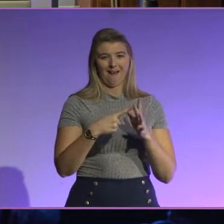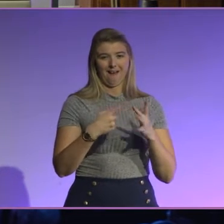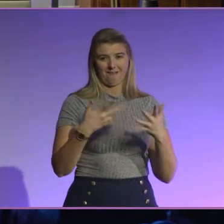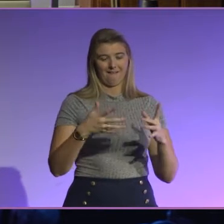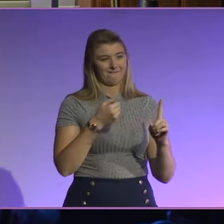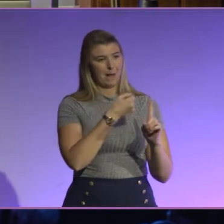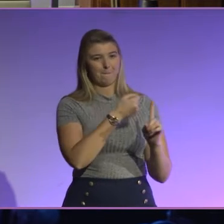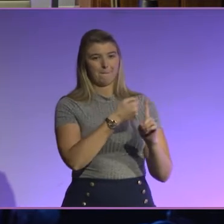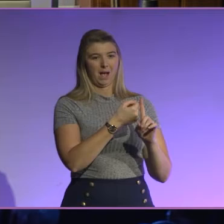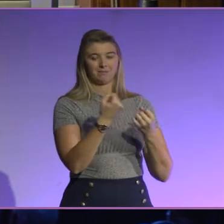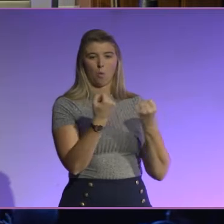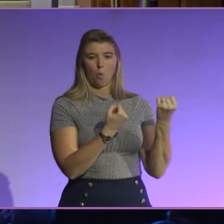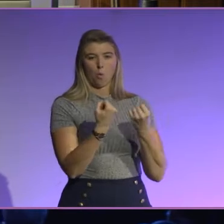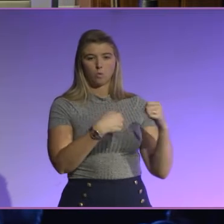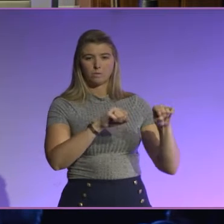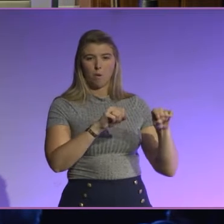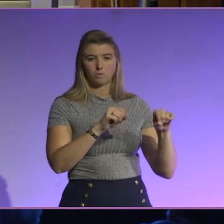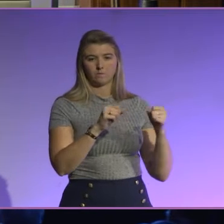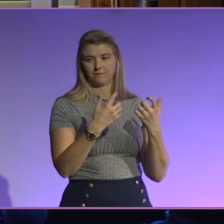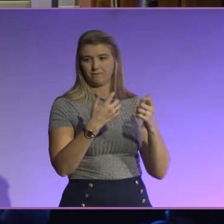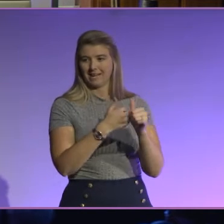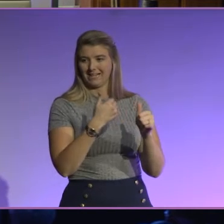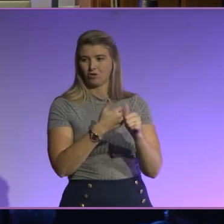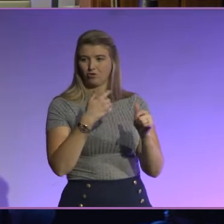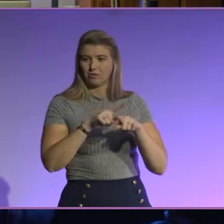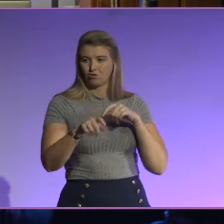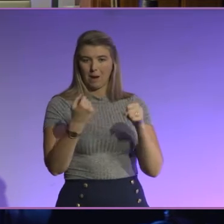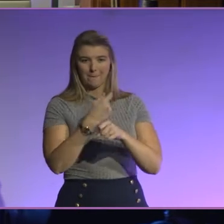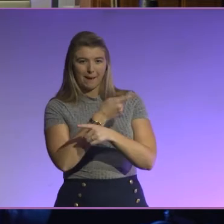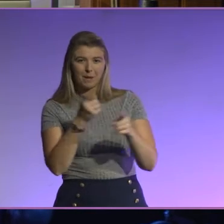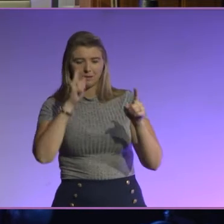impacting the automotive industry and give you a few thoughts around that.